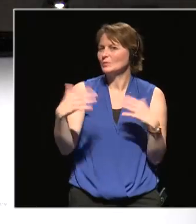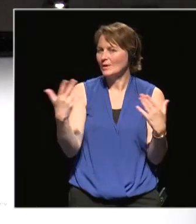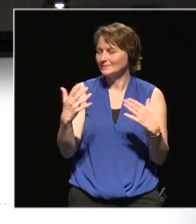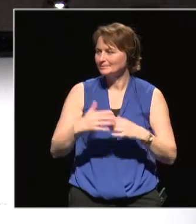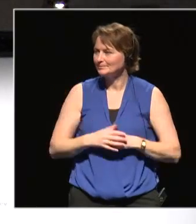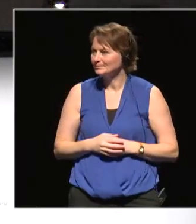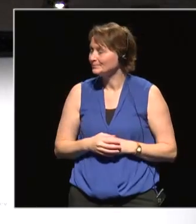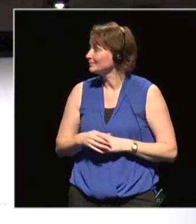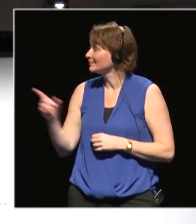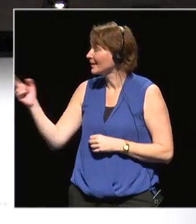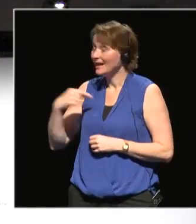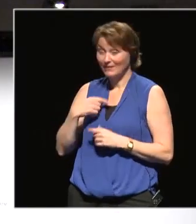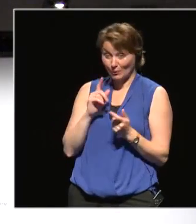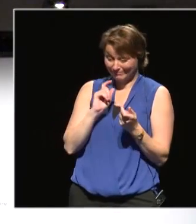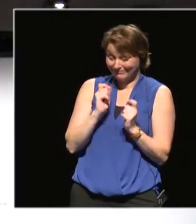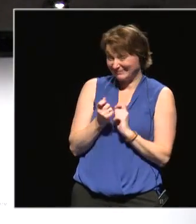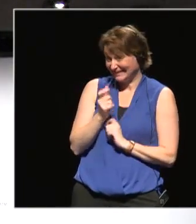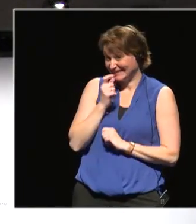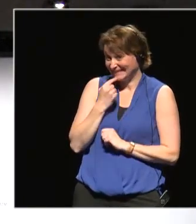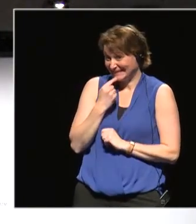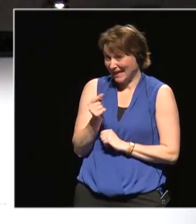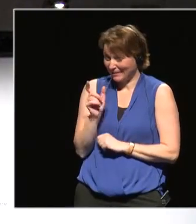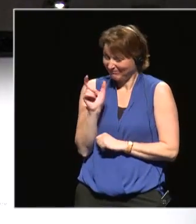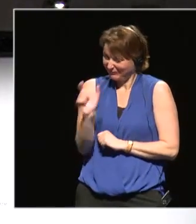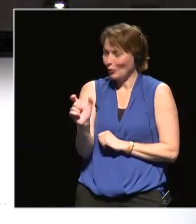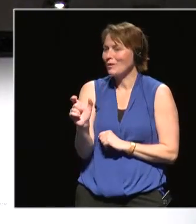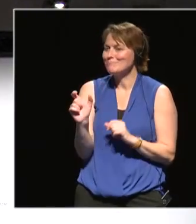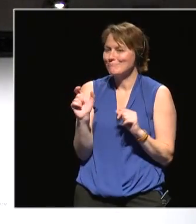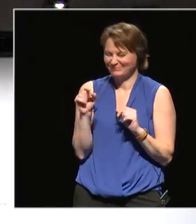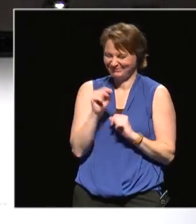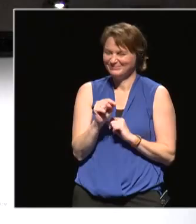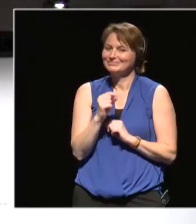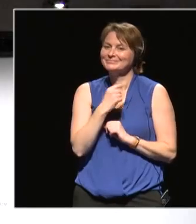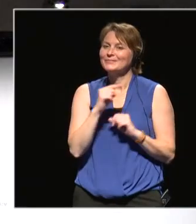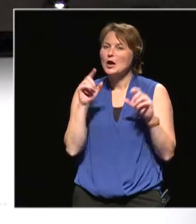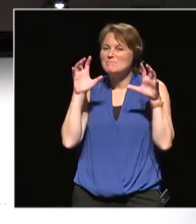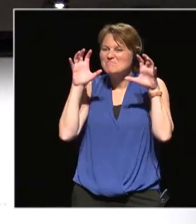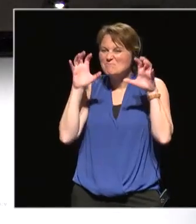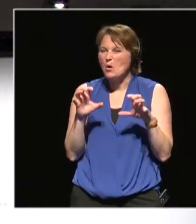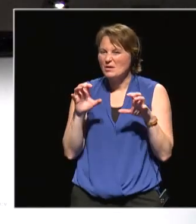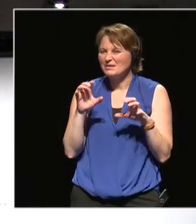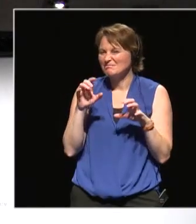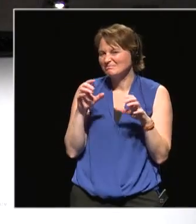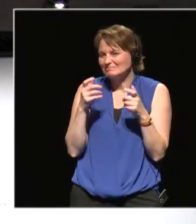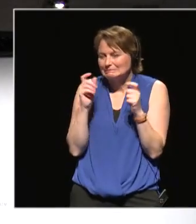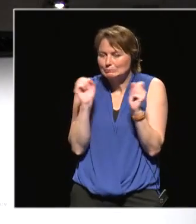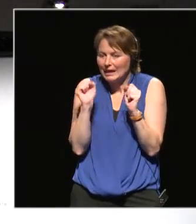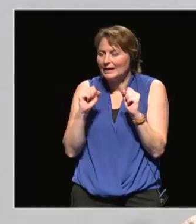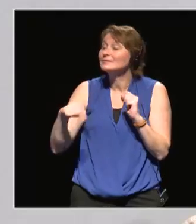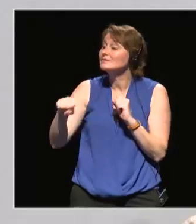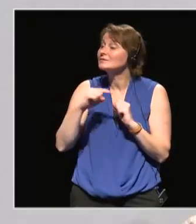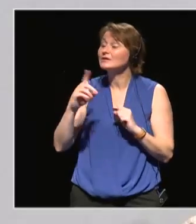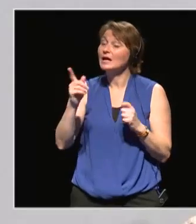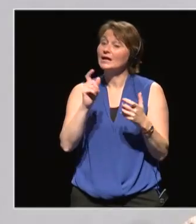this in polar bear terms, if I may, you could be saying these INDCs are not worth the paper they're written on because